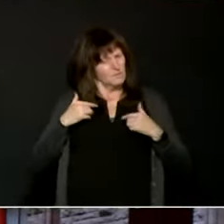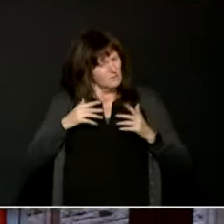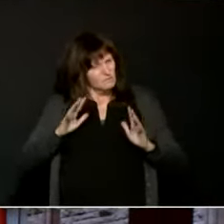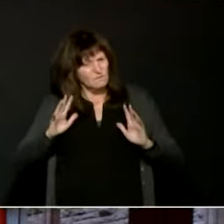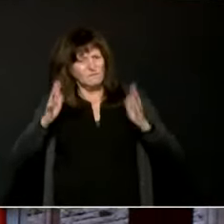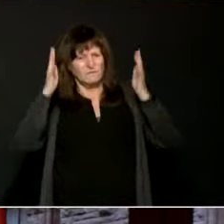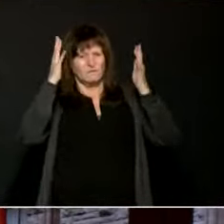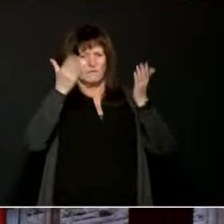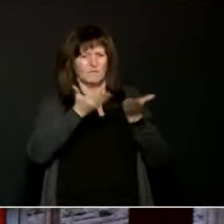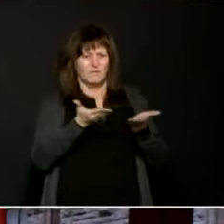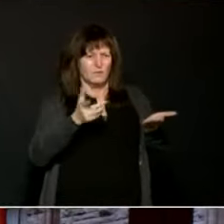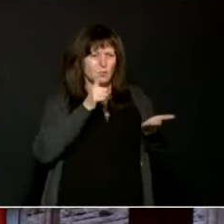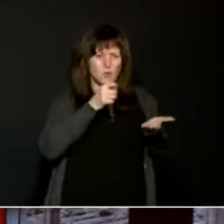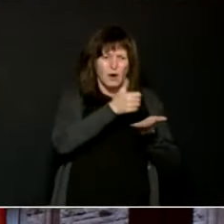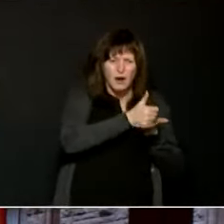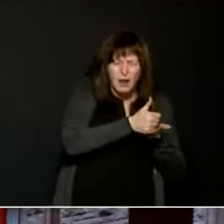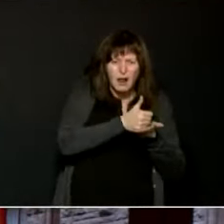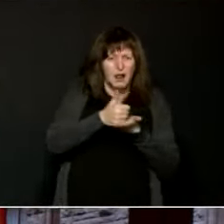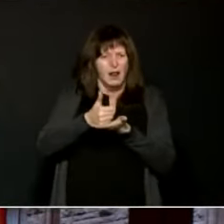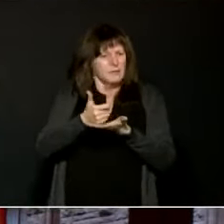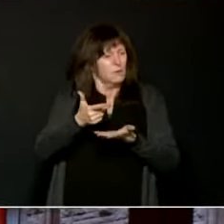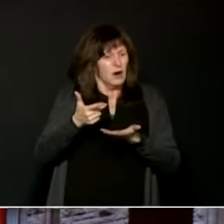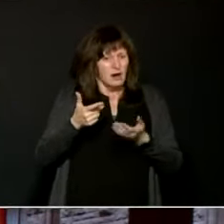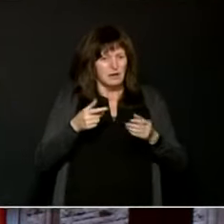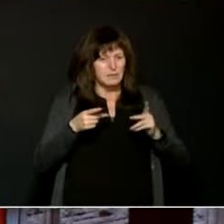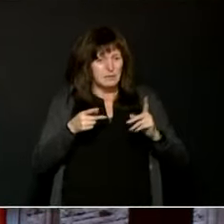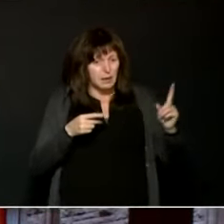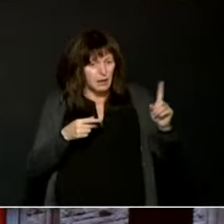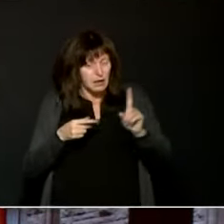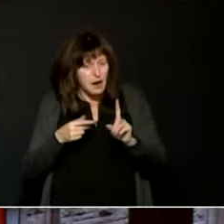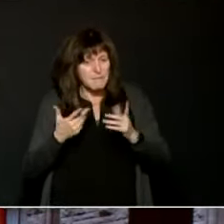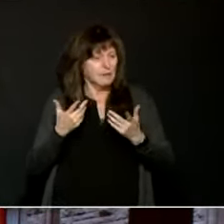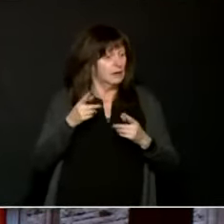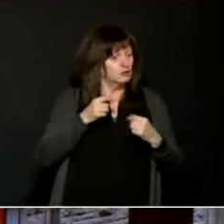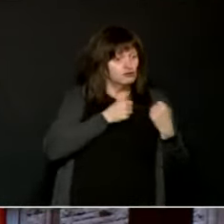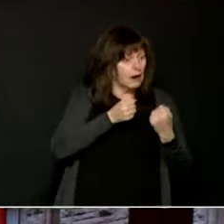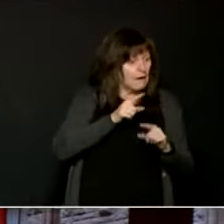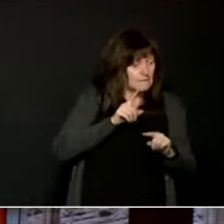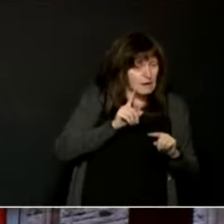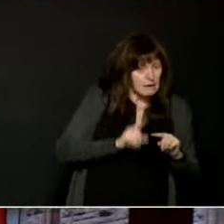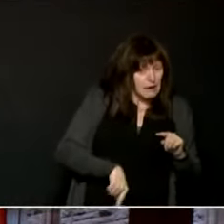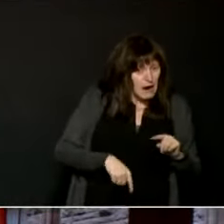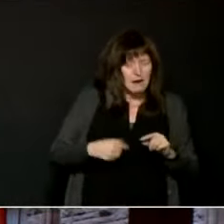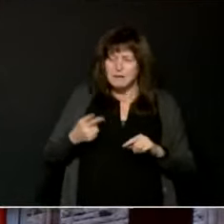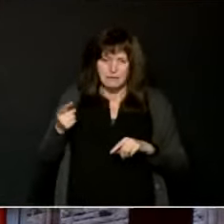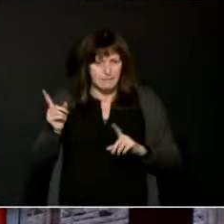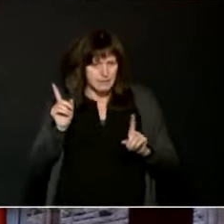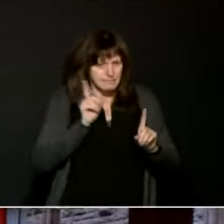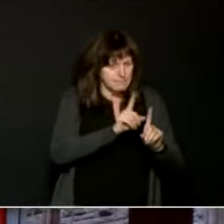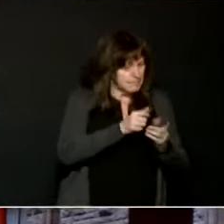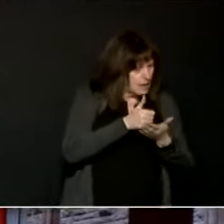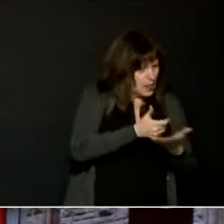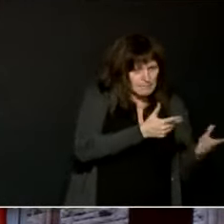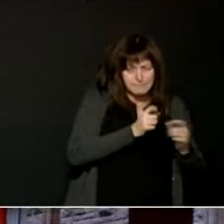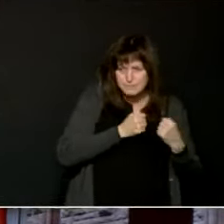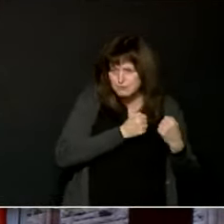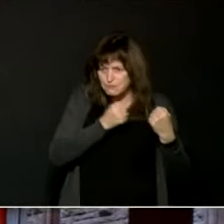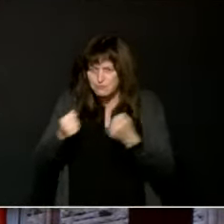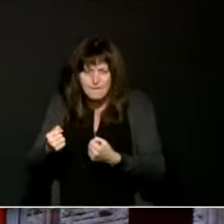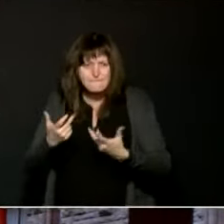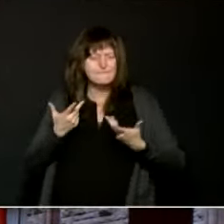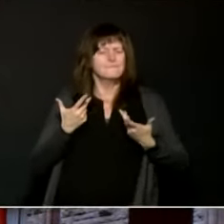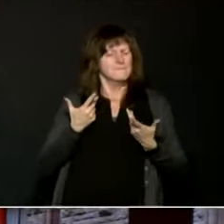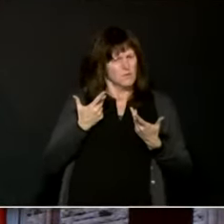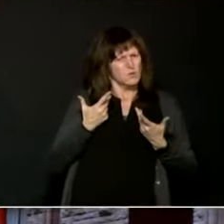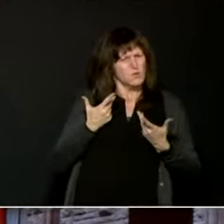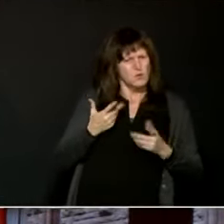the clinics to get seen. Some may have transportation issues, and to be patient as you book through the system. It's working